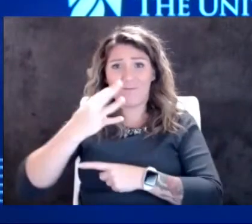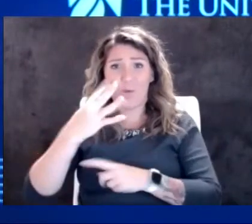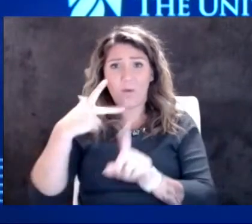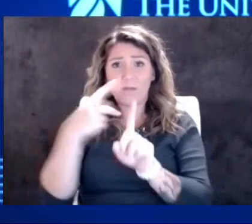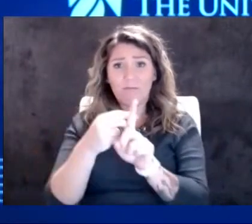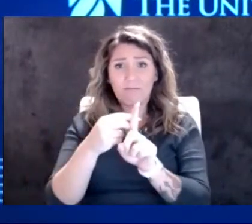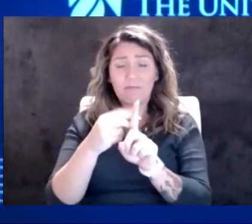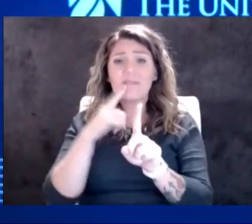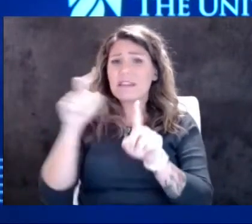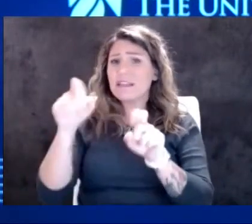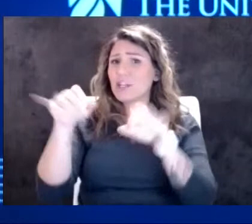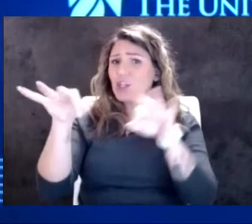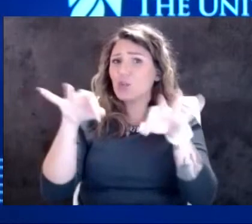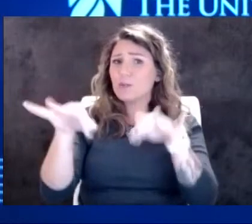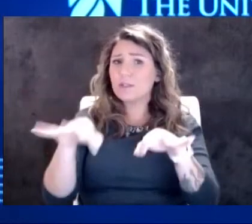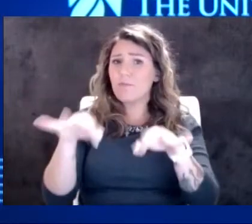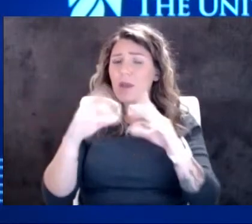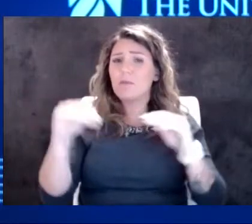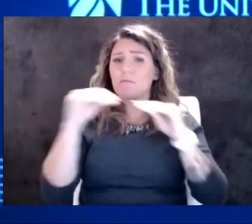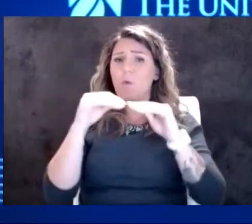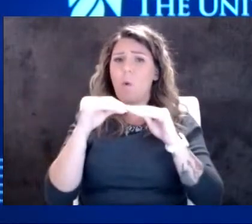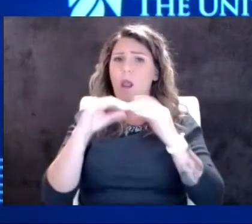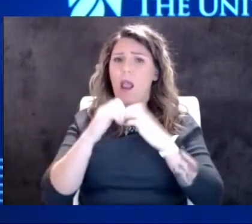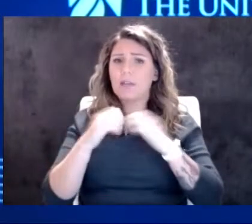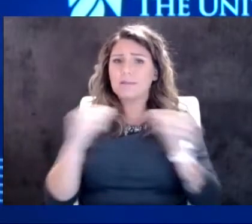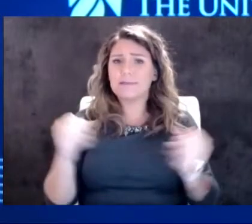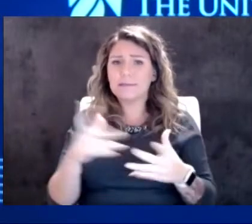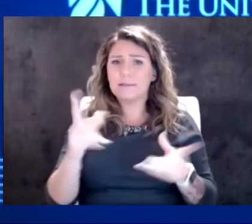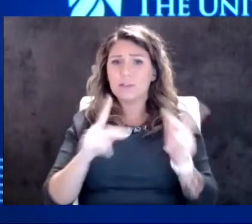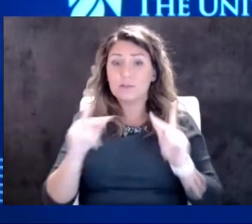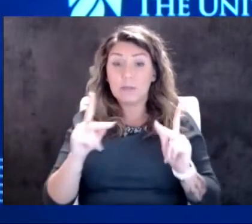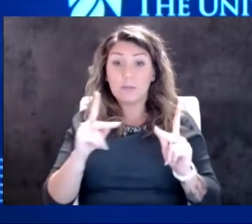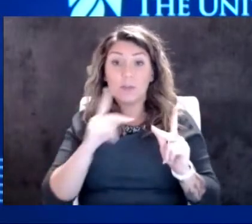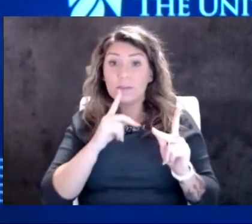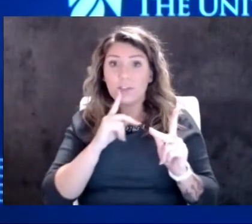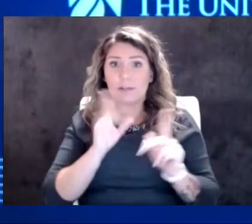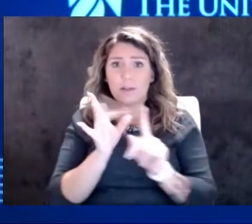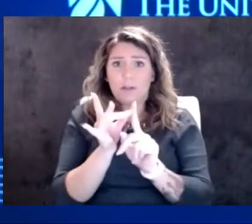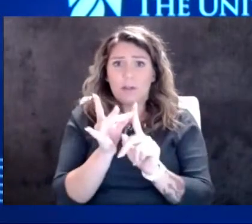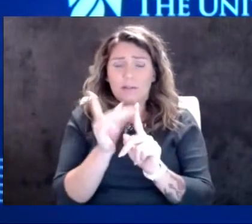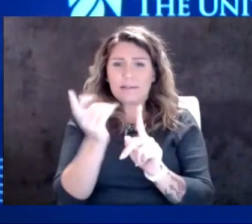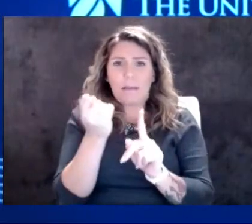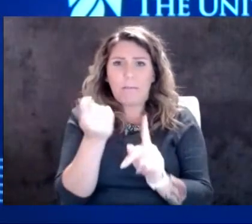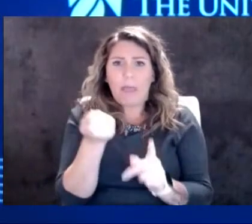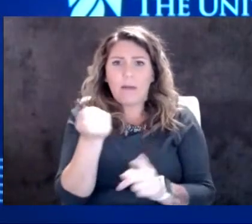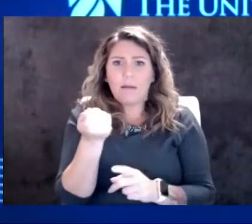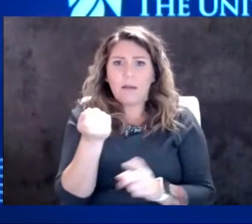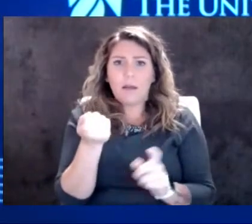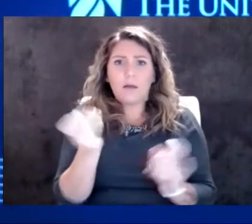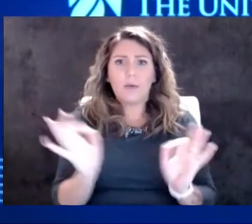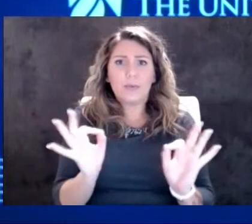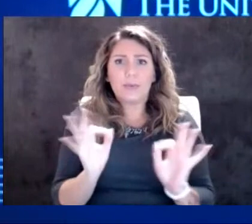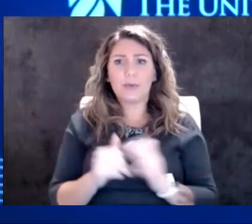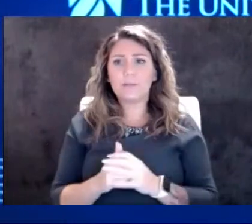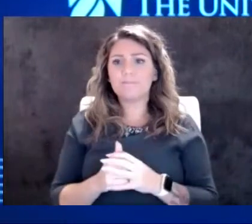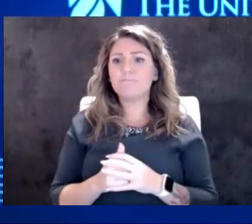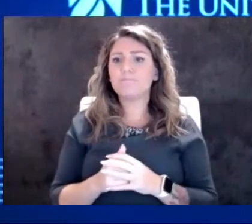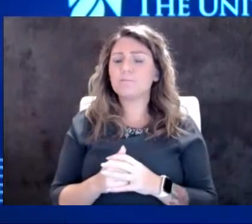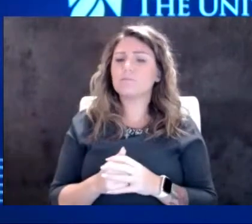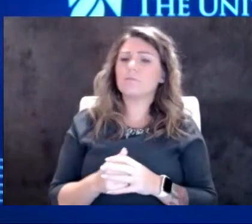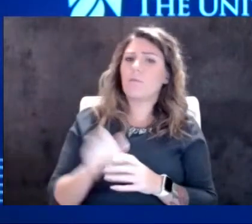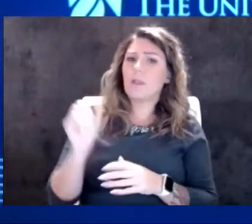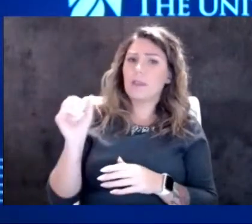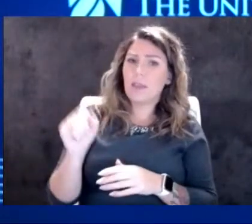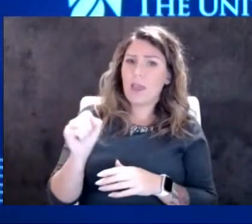can you explain that a little more about how scared these people really are just to catch something that's so small? Yeah, I think I think